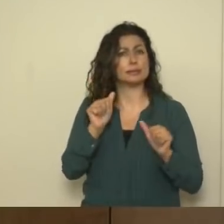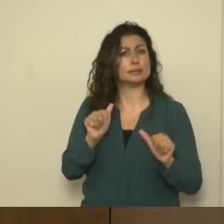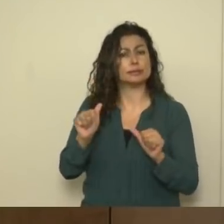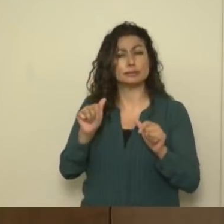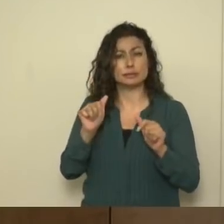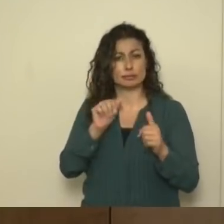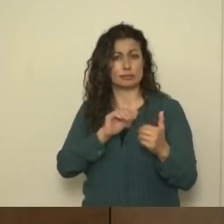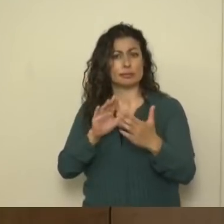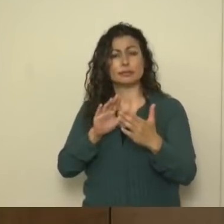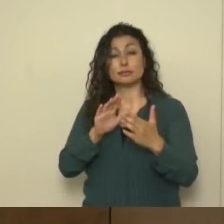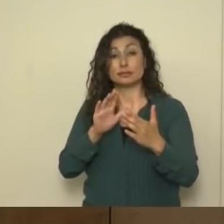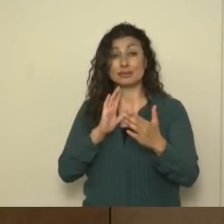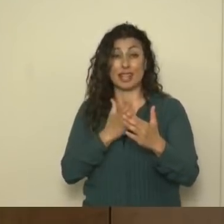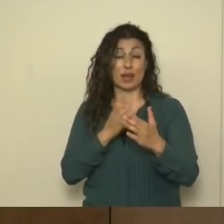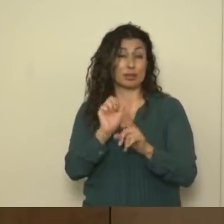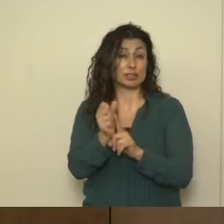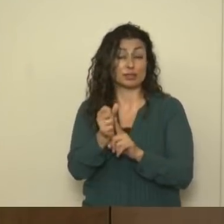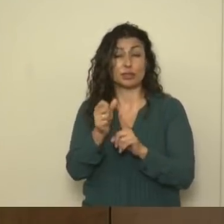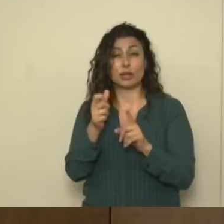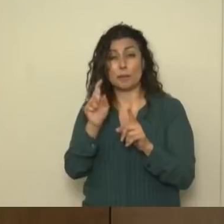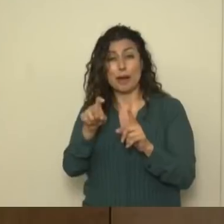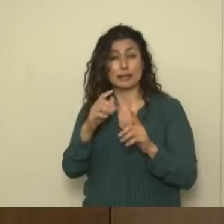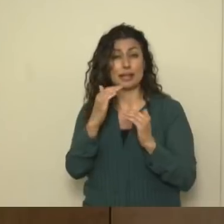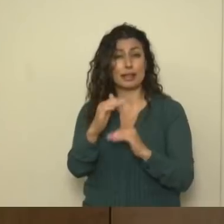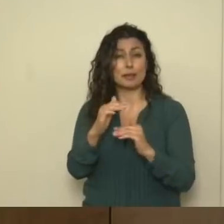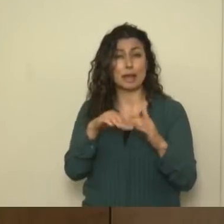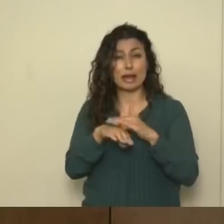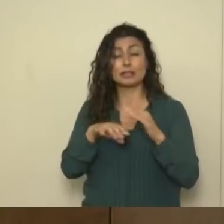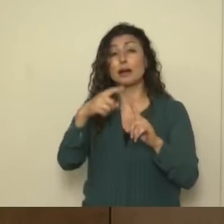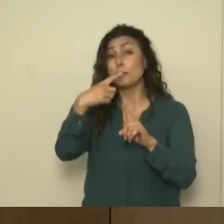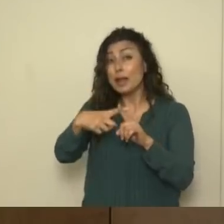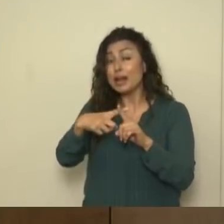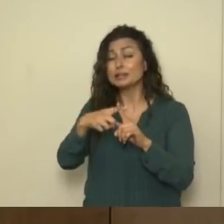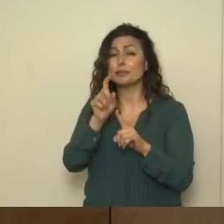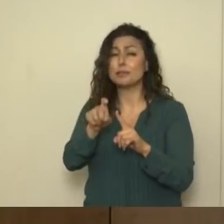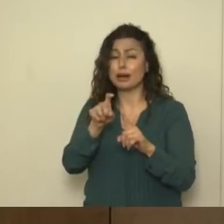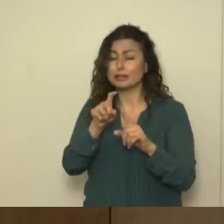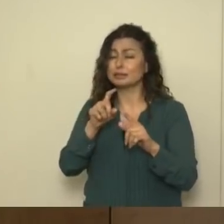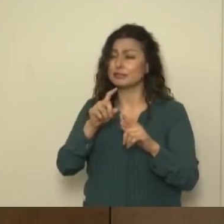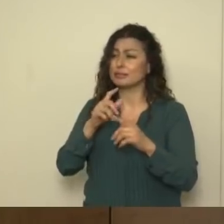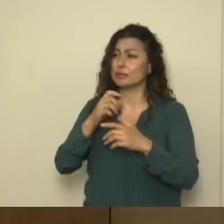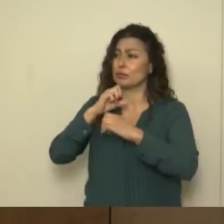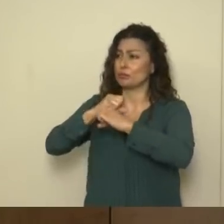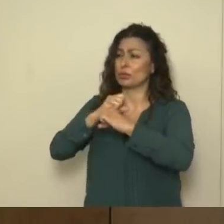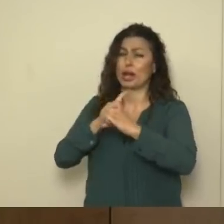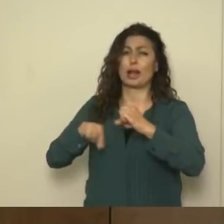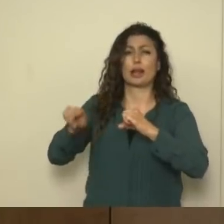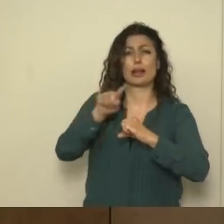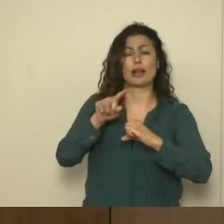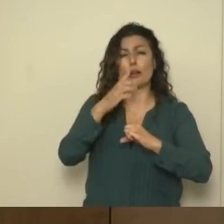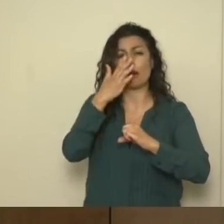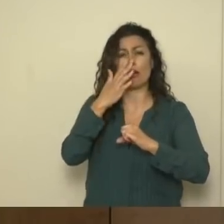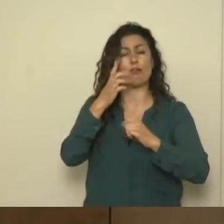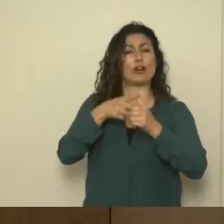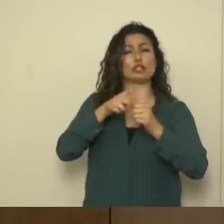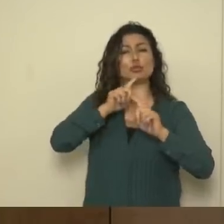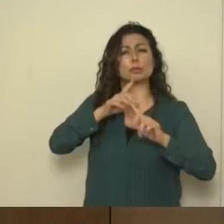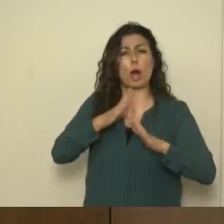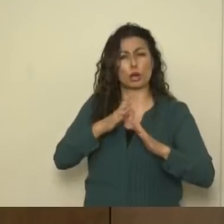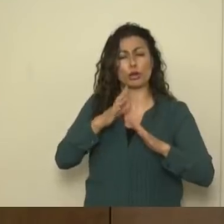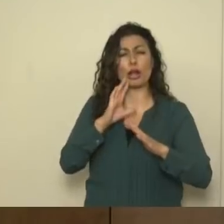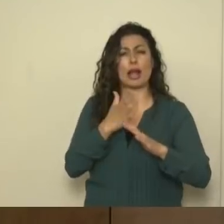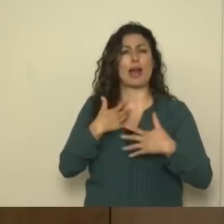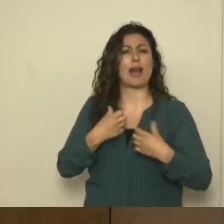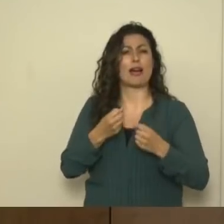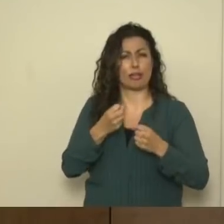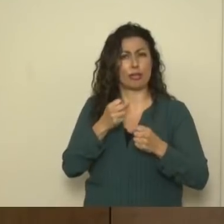a situation where you have to limit access, and to protect our first responders and frontline healthcare workers. Every state is managing